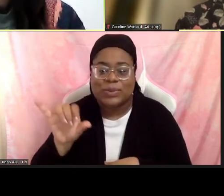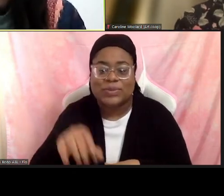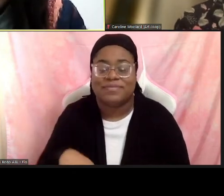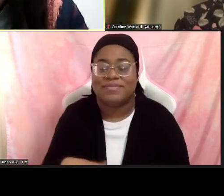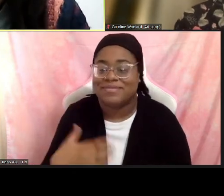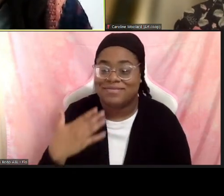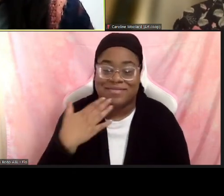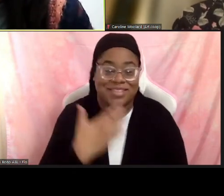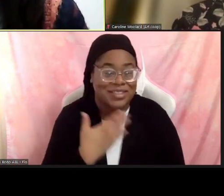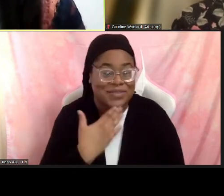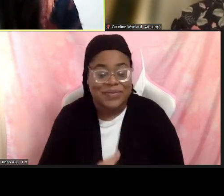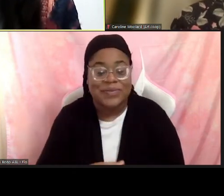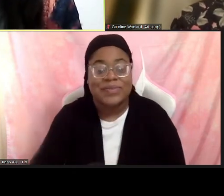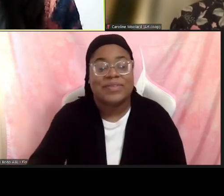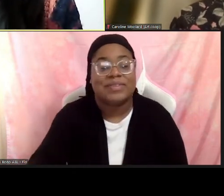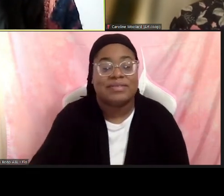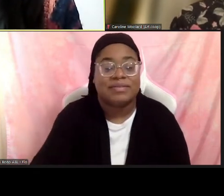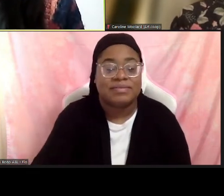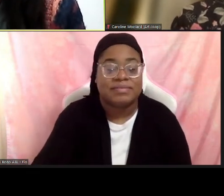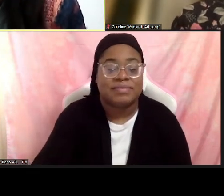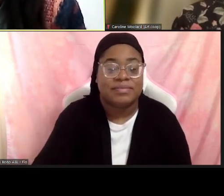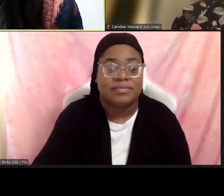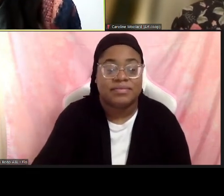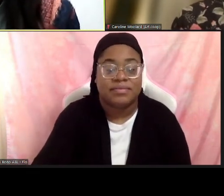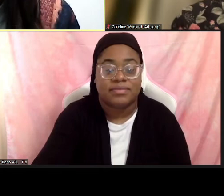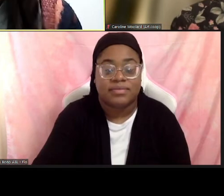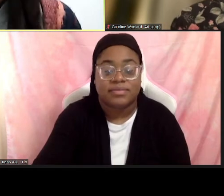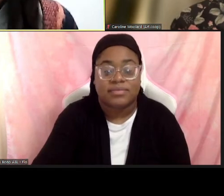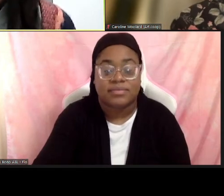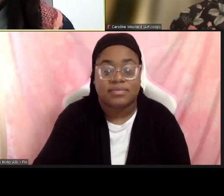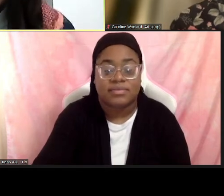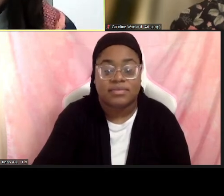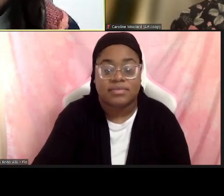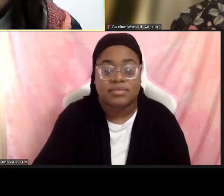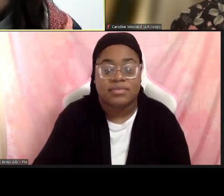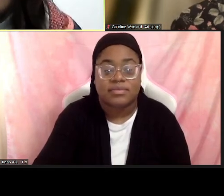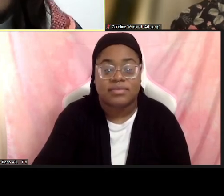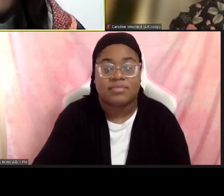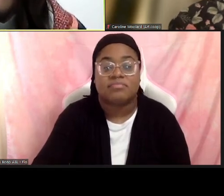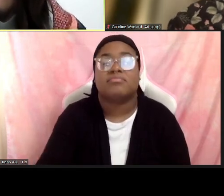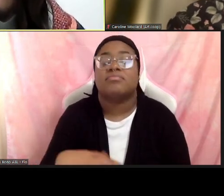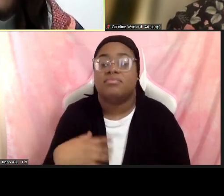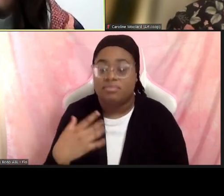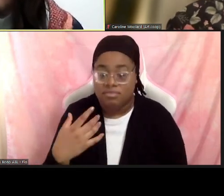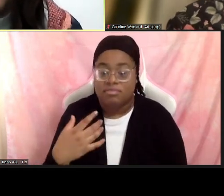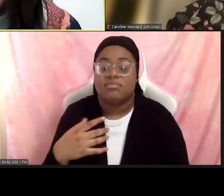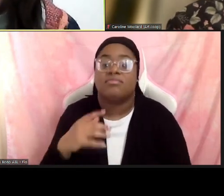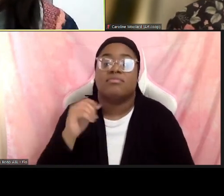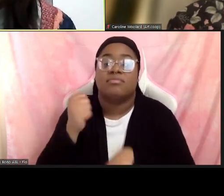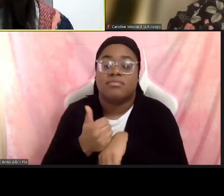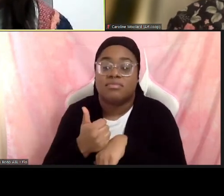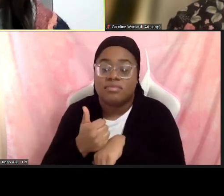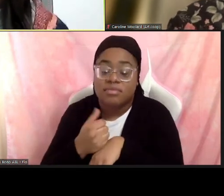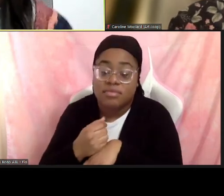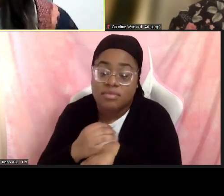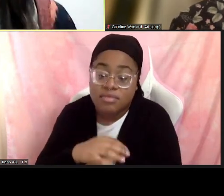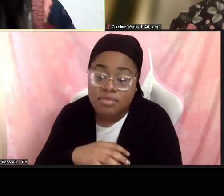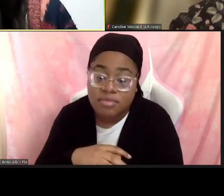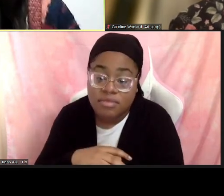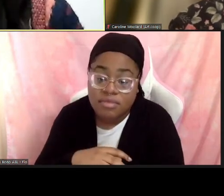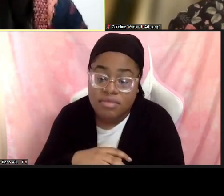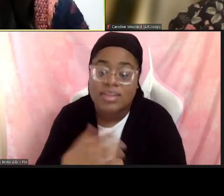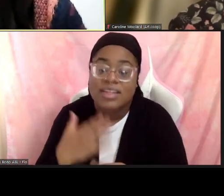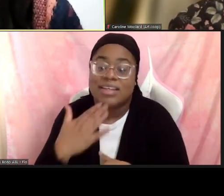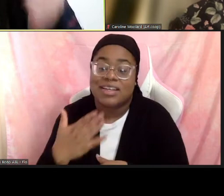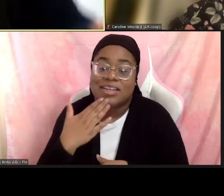much, Caroline. And thank you very much. It's such a pleasure to be after Clara. It was such an amazing moment. And thank you